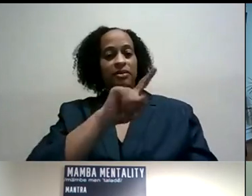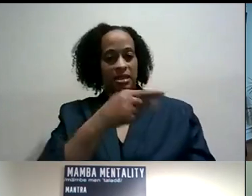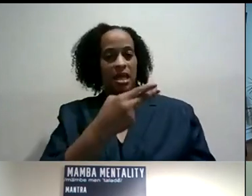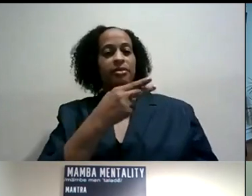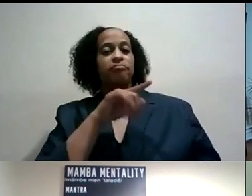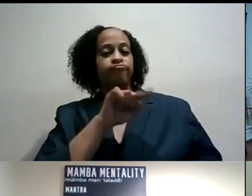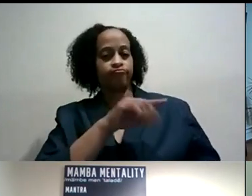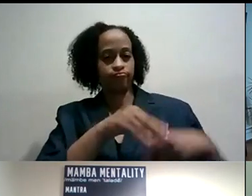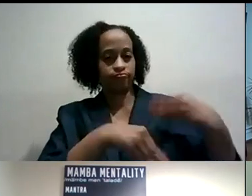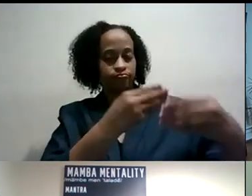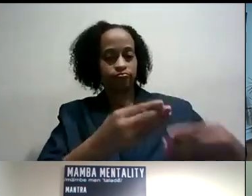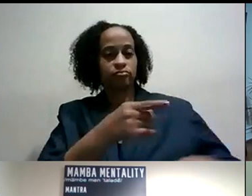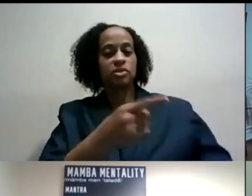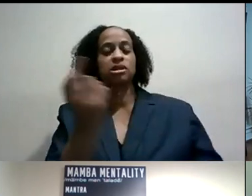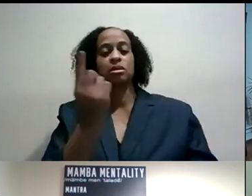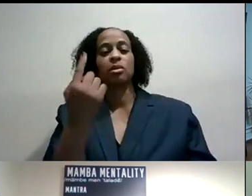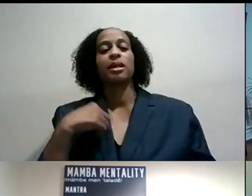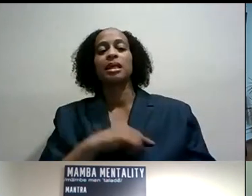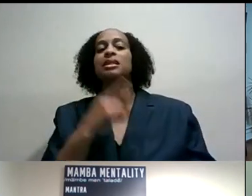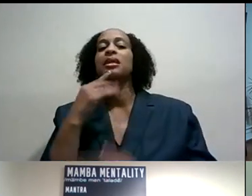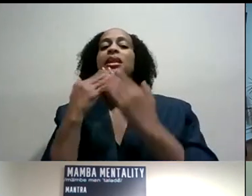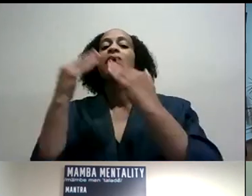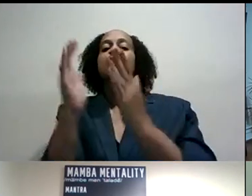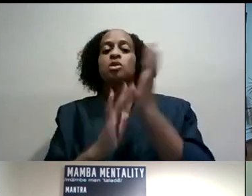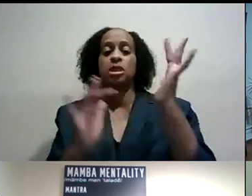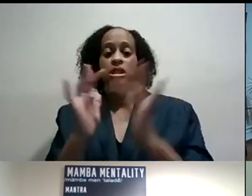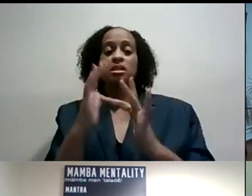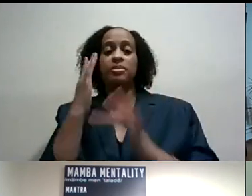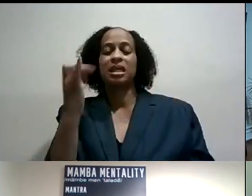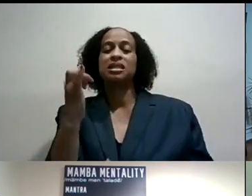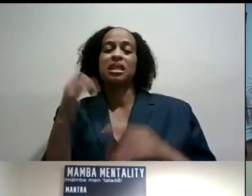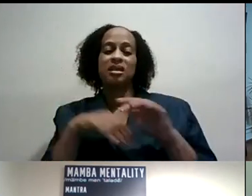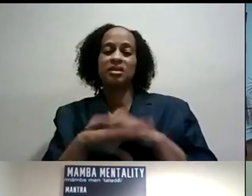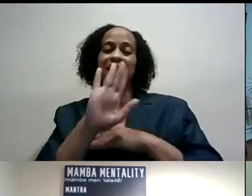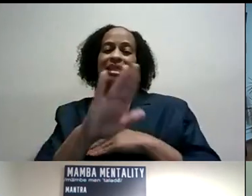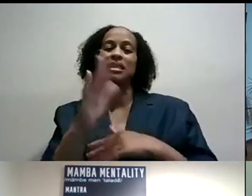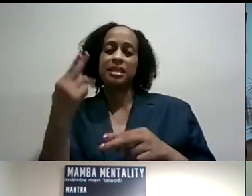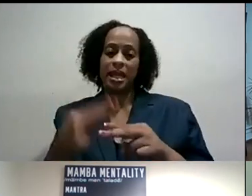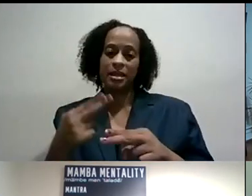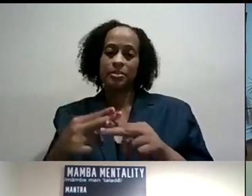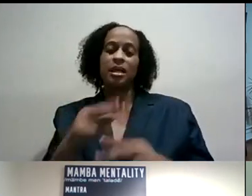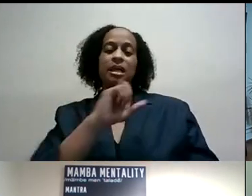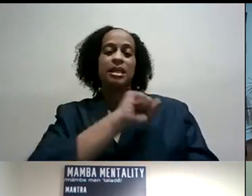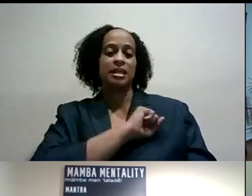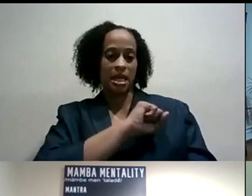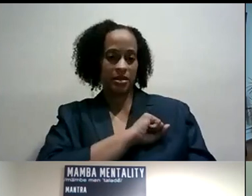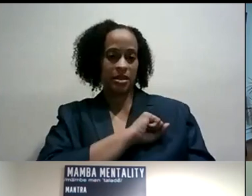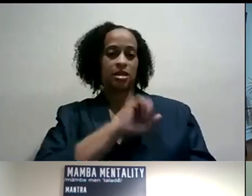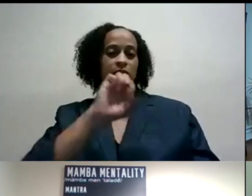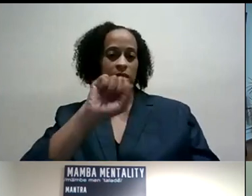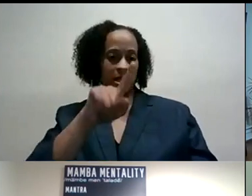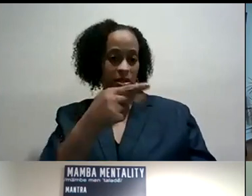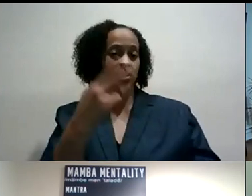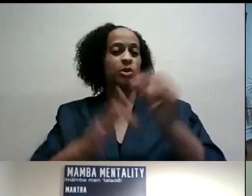is something that we can say thank you, Jesus, for, because even in his name, Seth was a